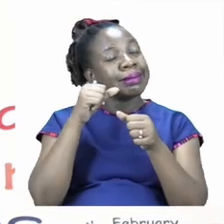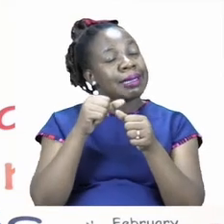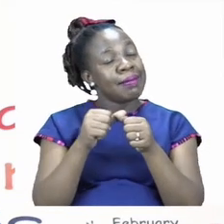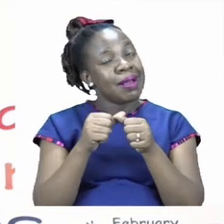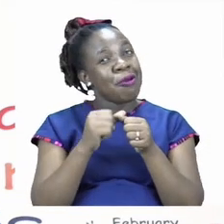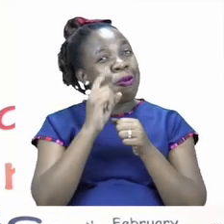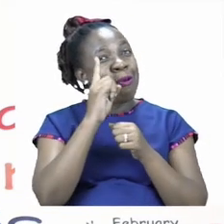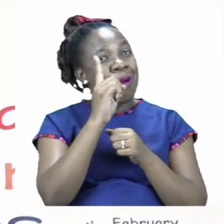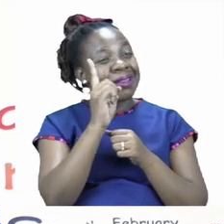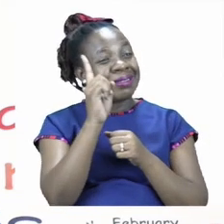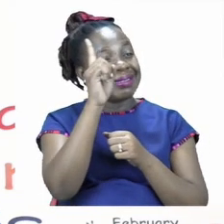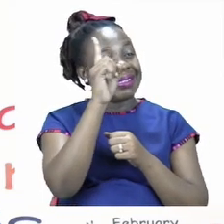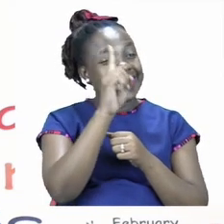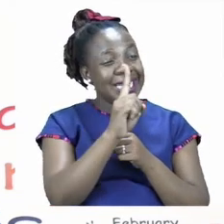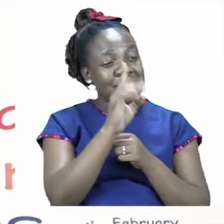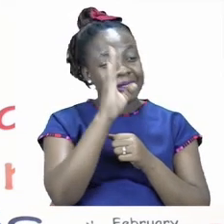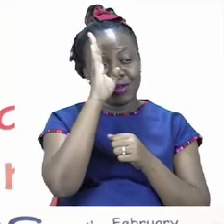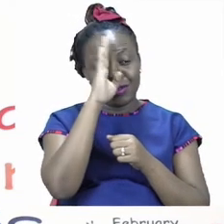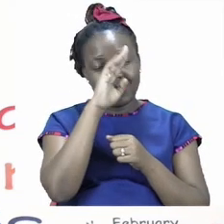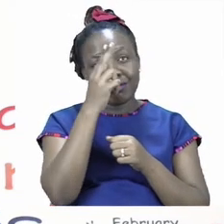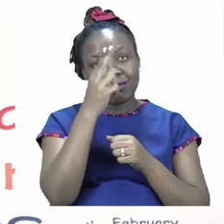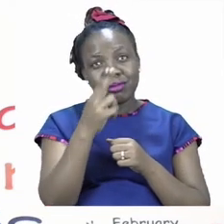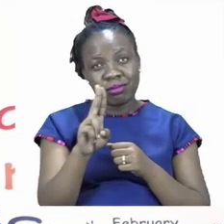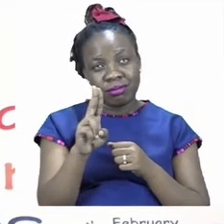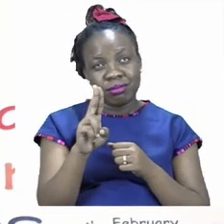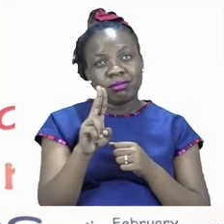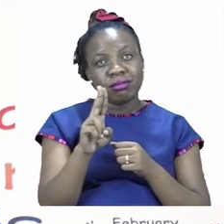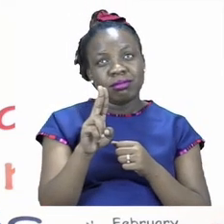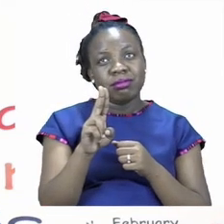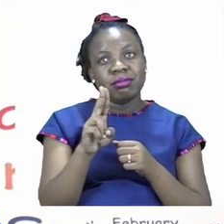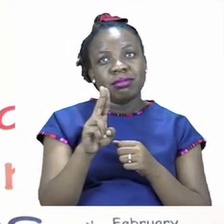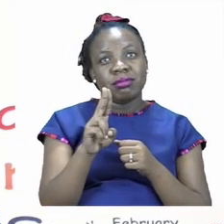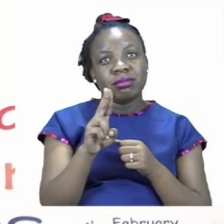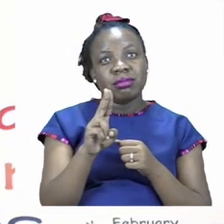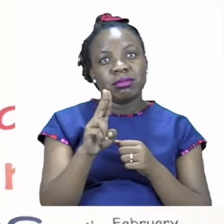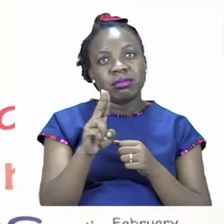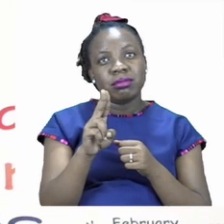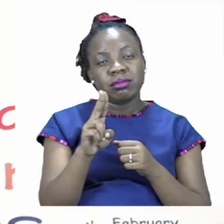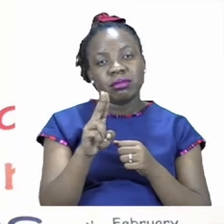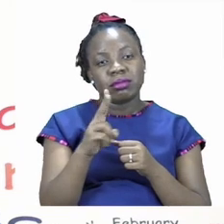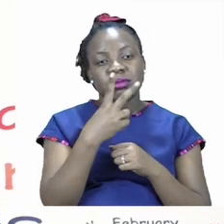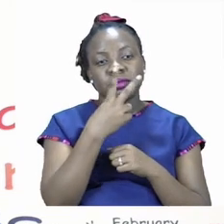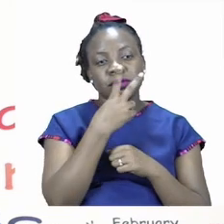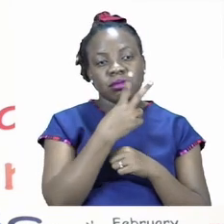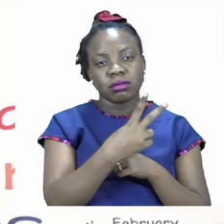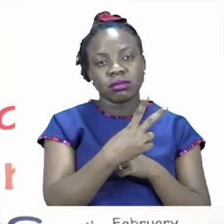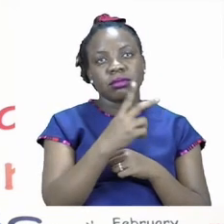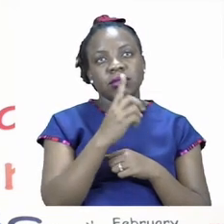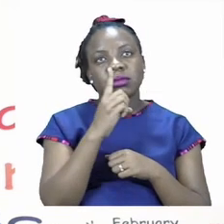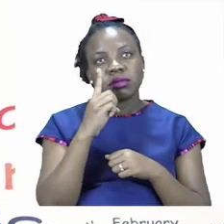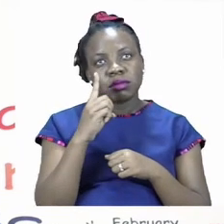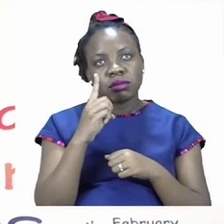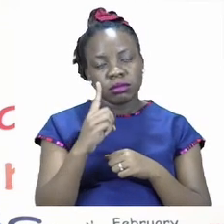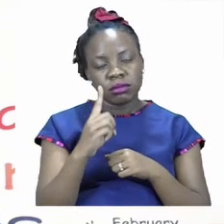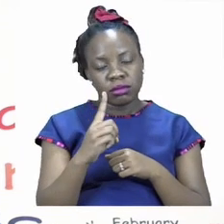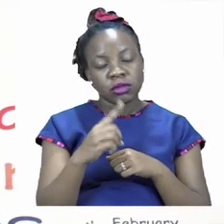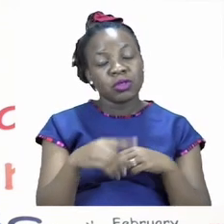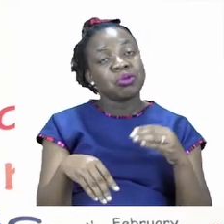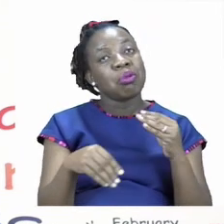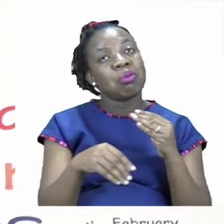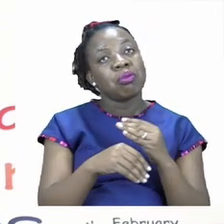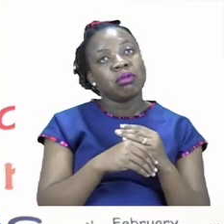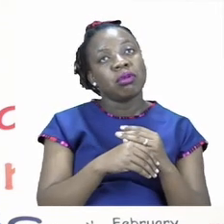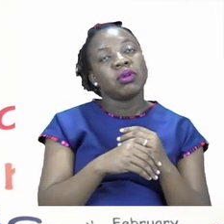still have this 1 from our previous calculation. So that means that we need to add